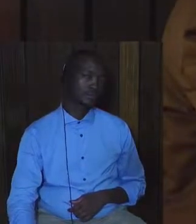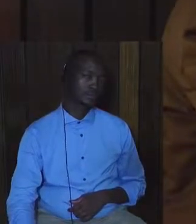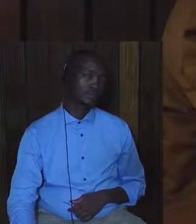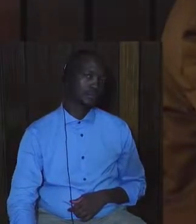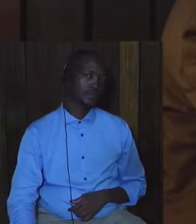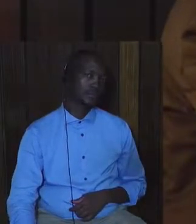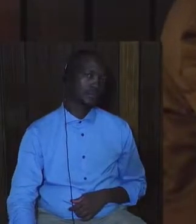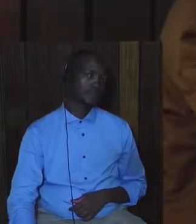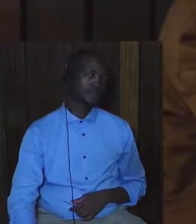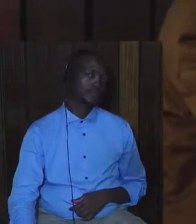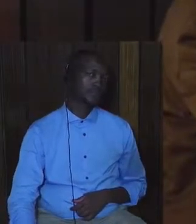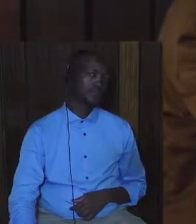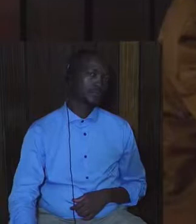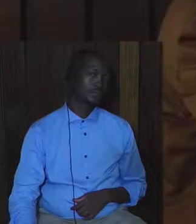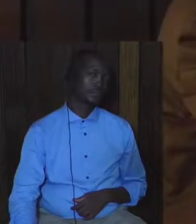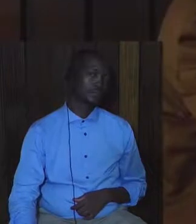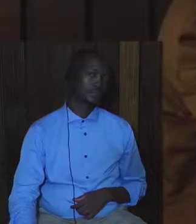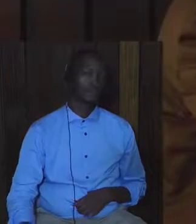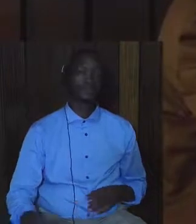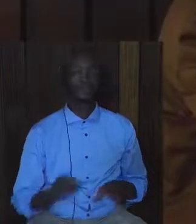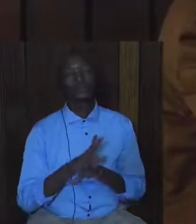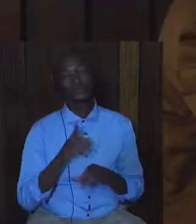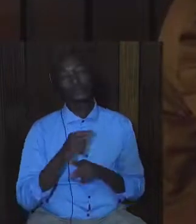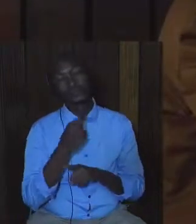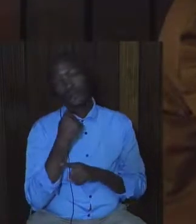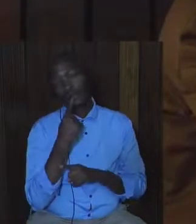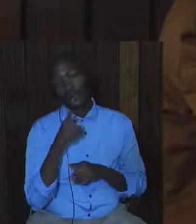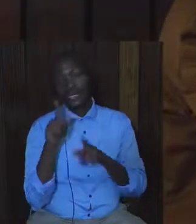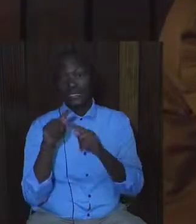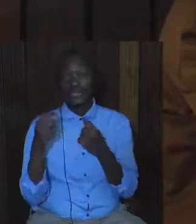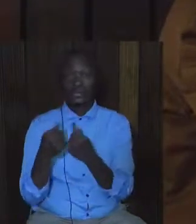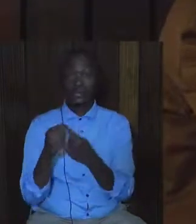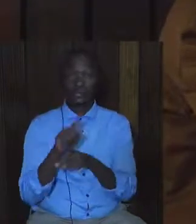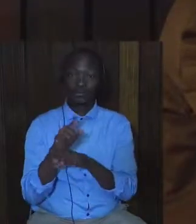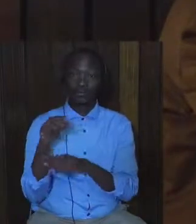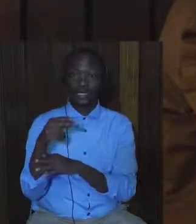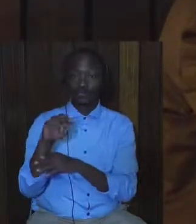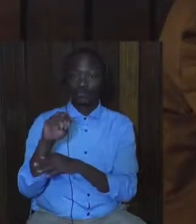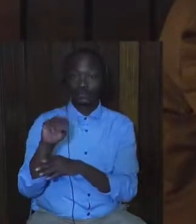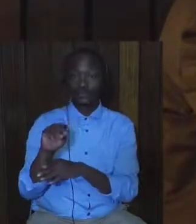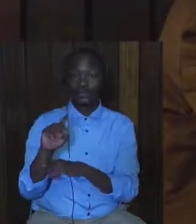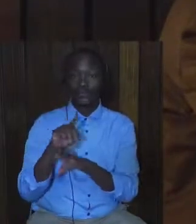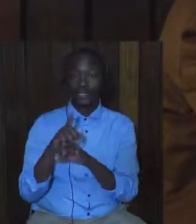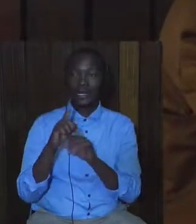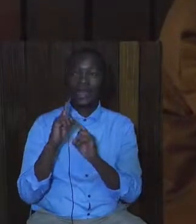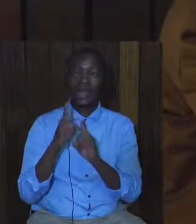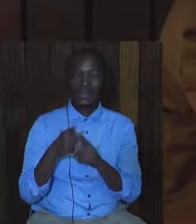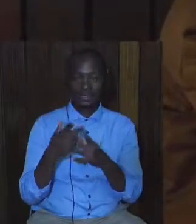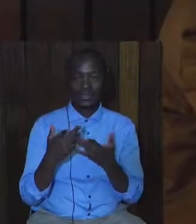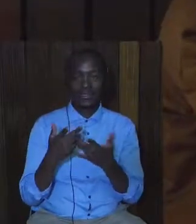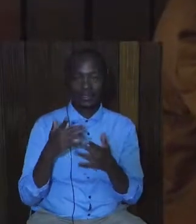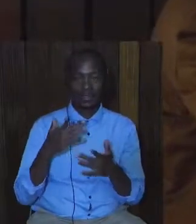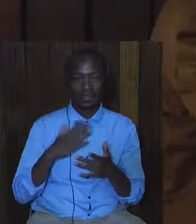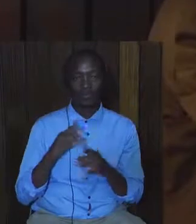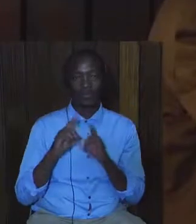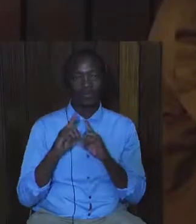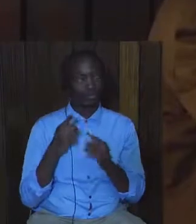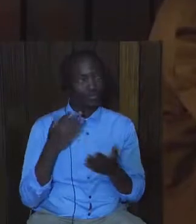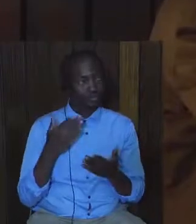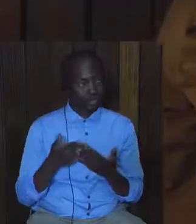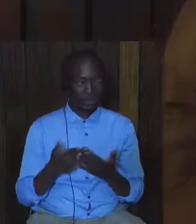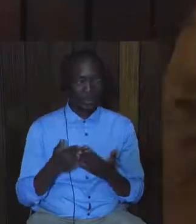saying to yourselves, the team with the HOD, answer the questions that you want to answer, that you